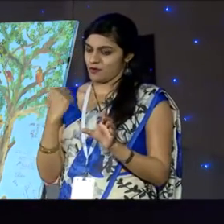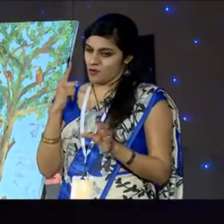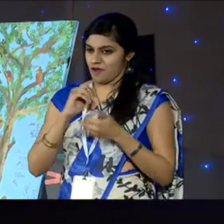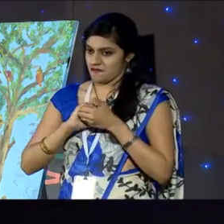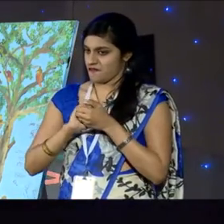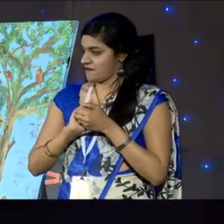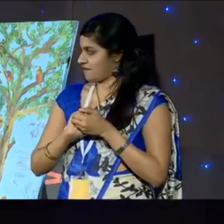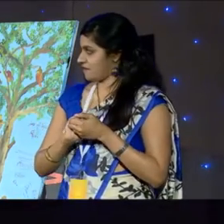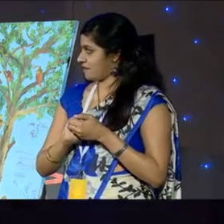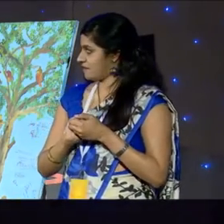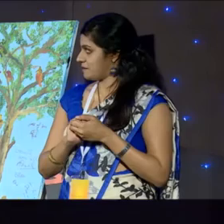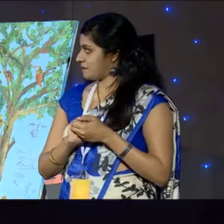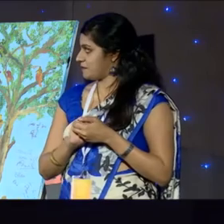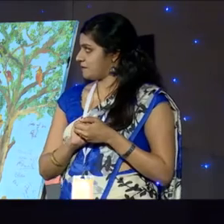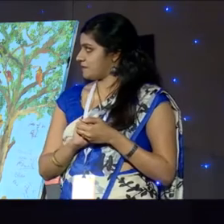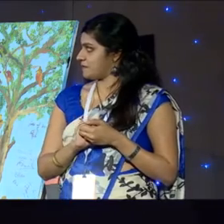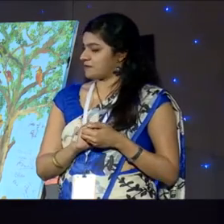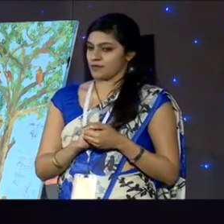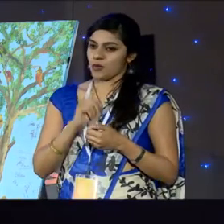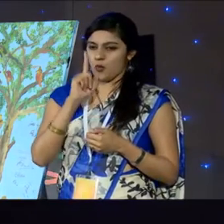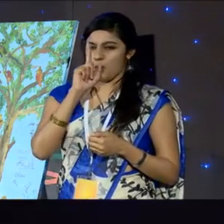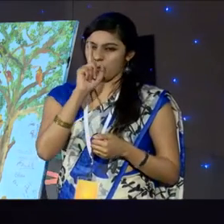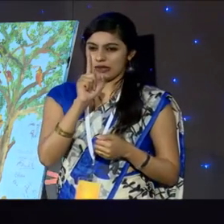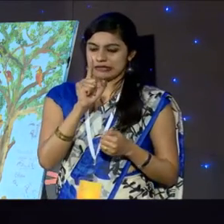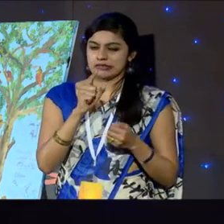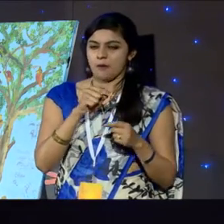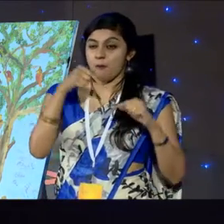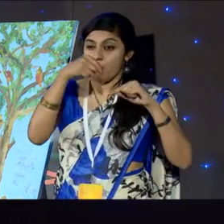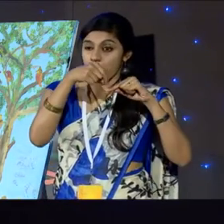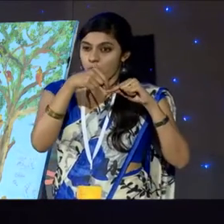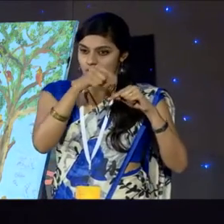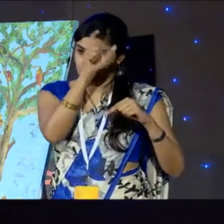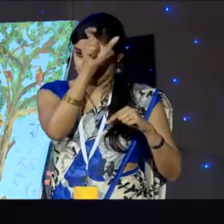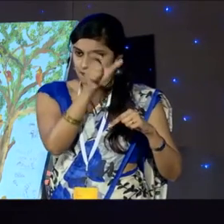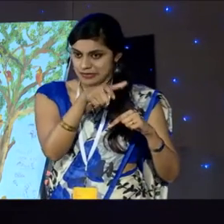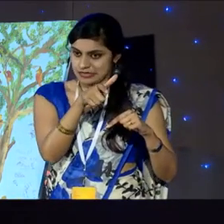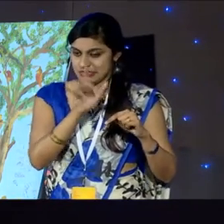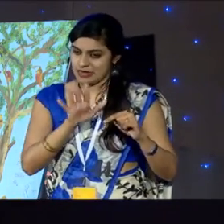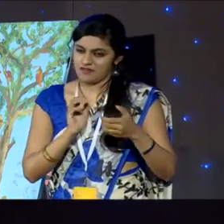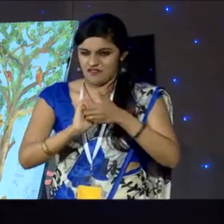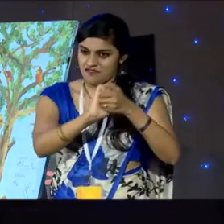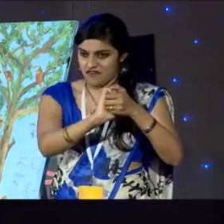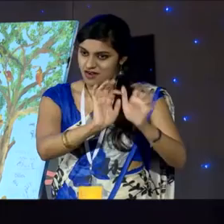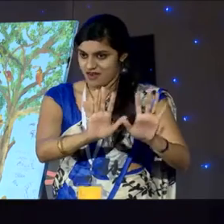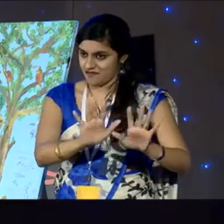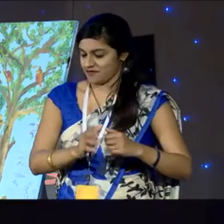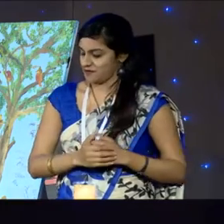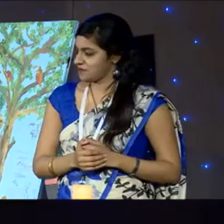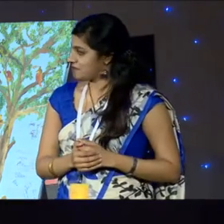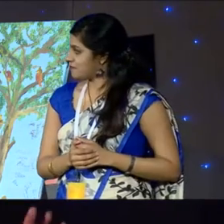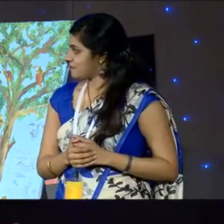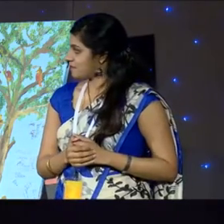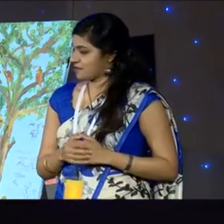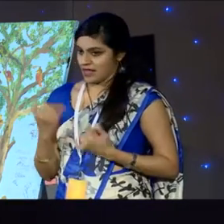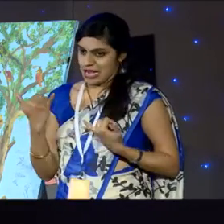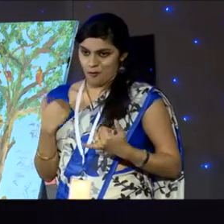with this regional party called BSR Congress. There was some roadshow, some rally. He wanted me to talk. So I'm not into politics,